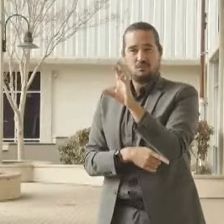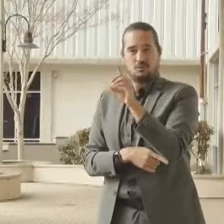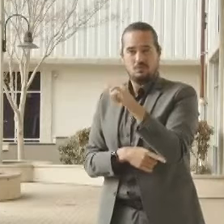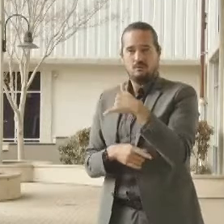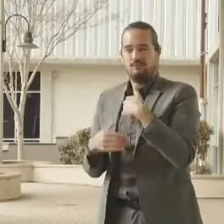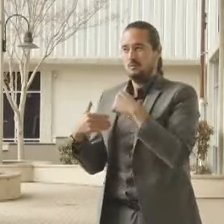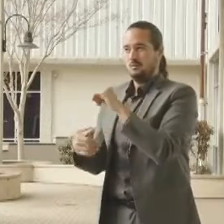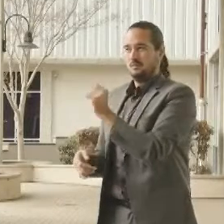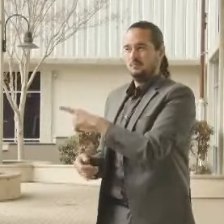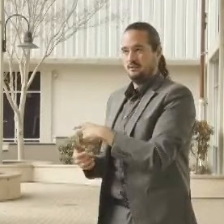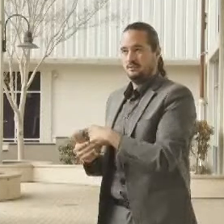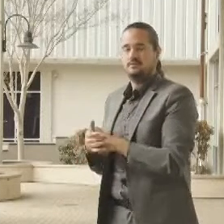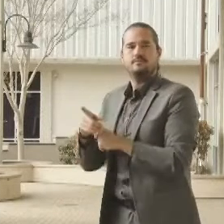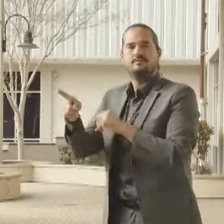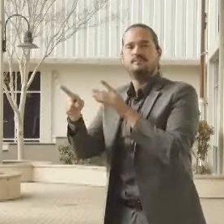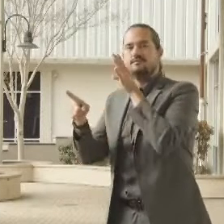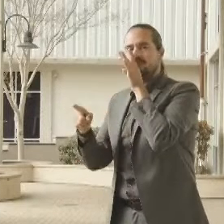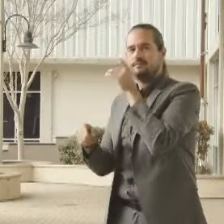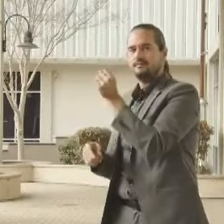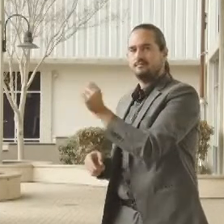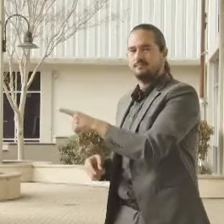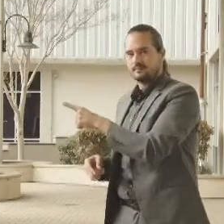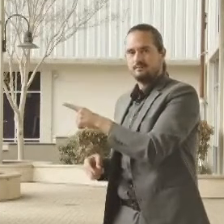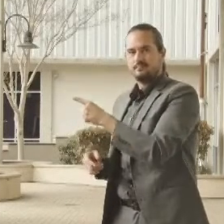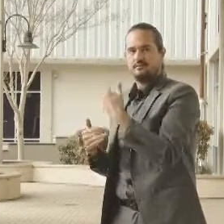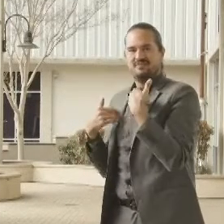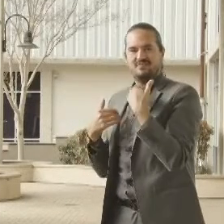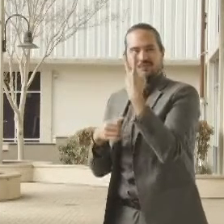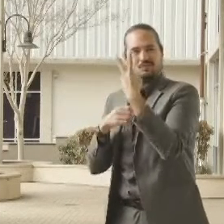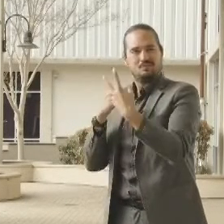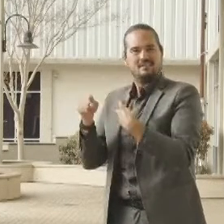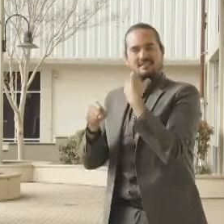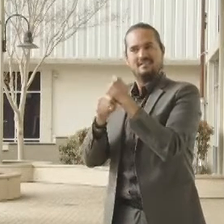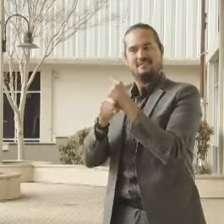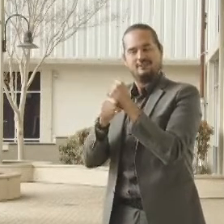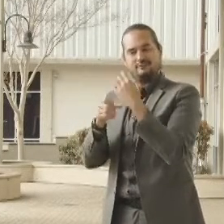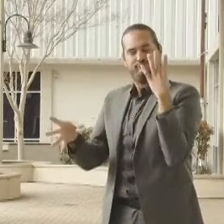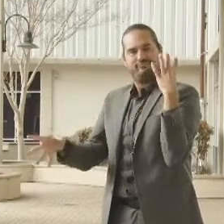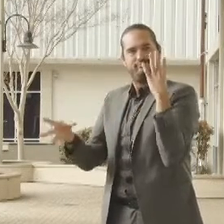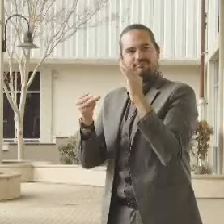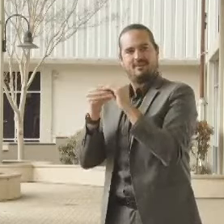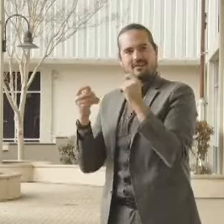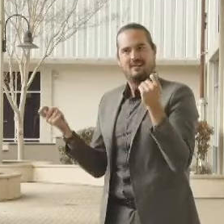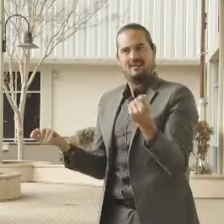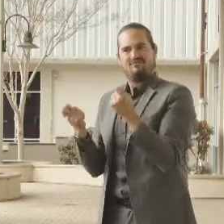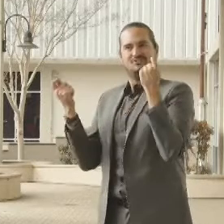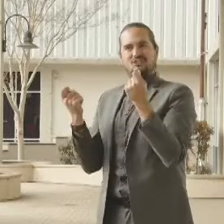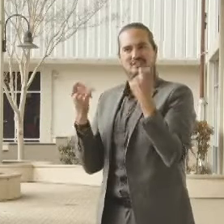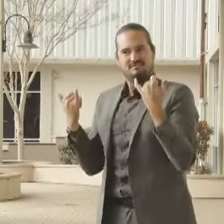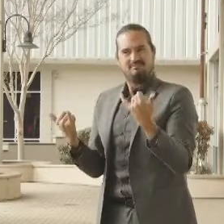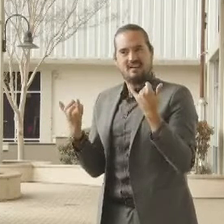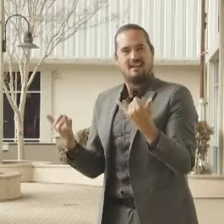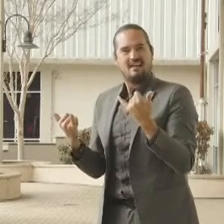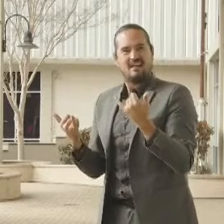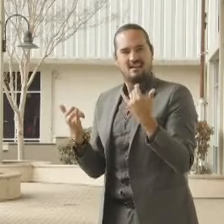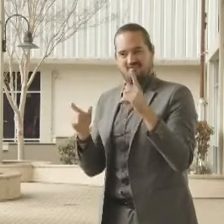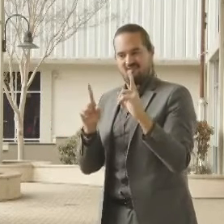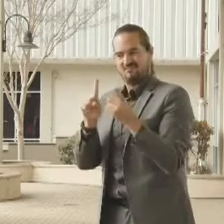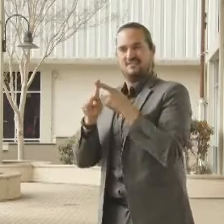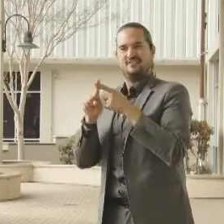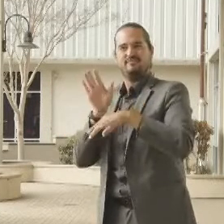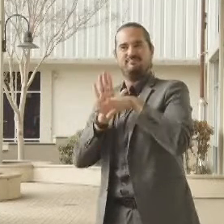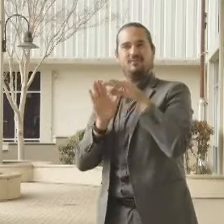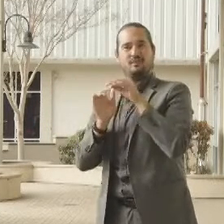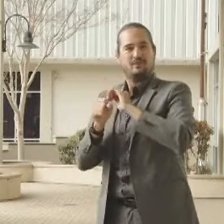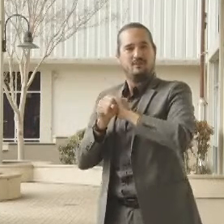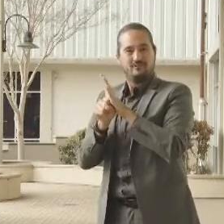Since this is a 2-year sort of retrospective, a lot of us were probably here on that first day that you did that. You were trying to make sure people didn't